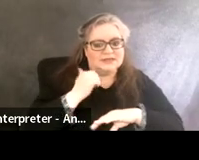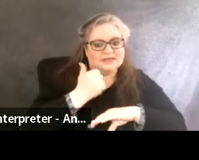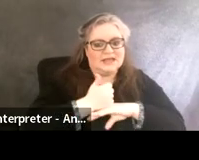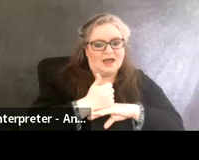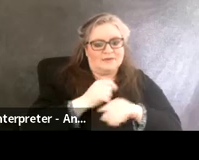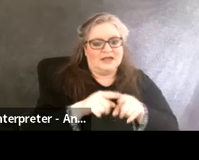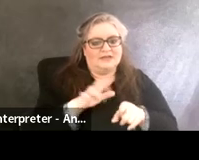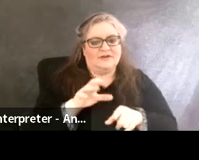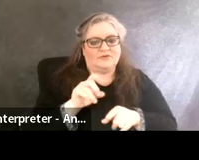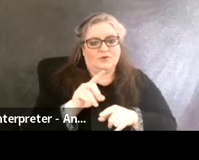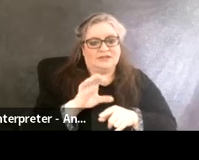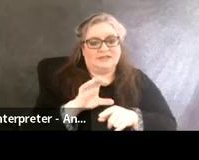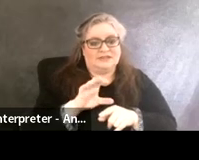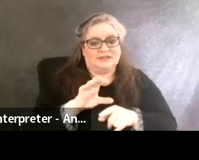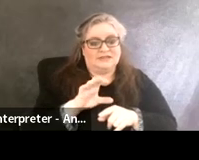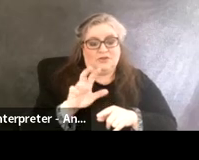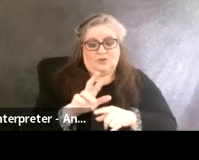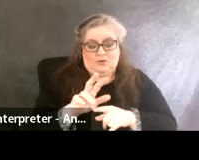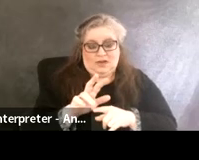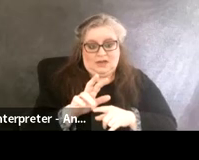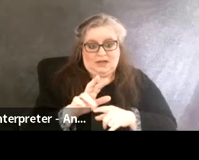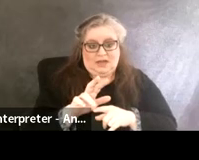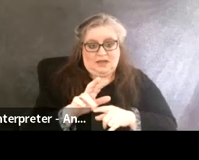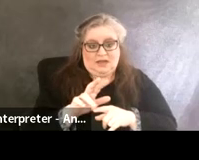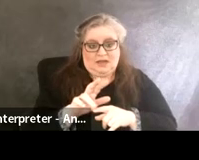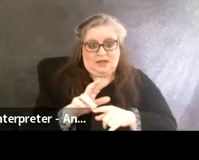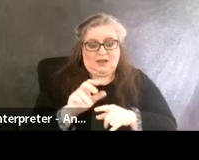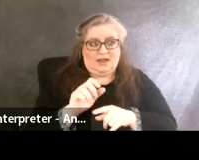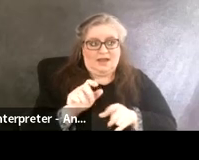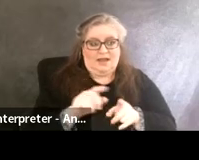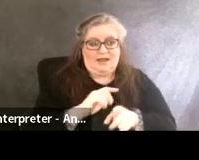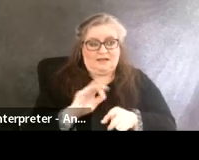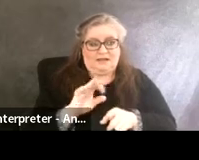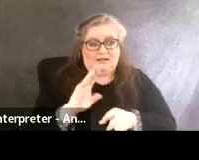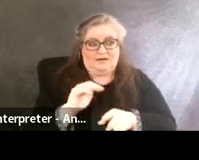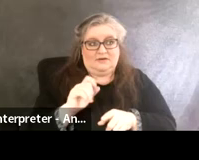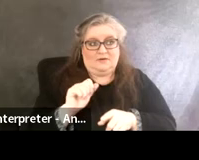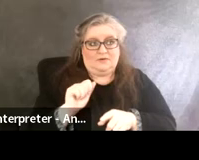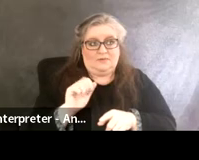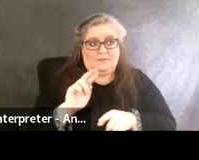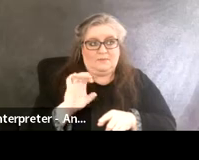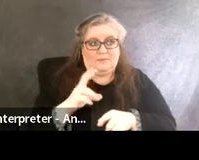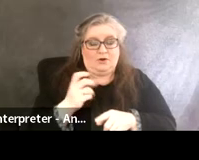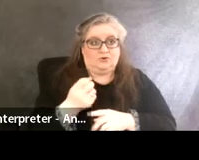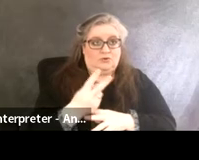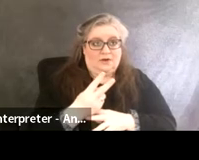as a 501c3 as of March 12th, 2020.